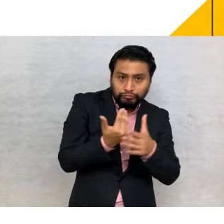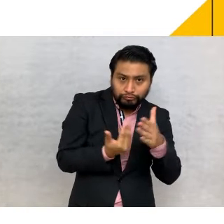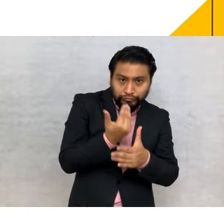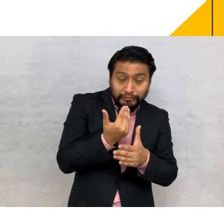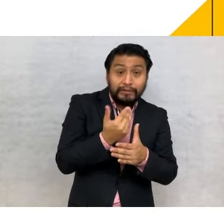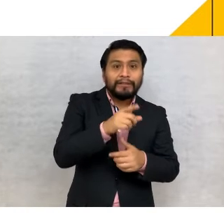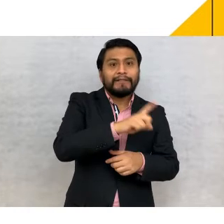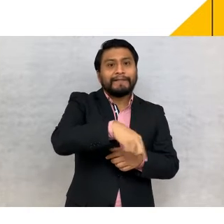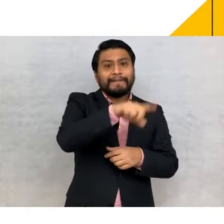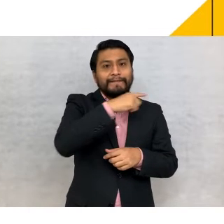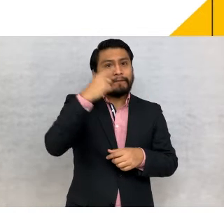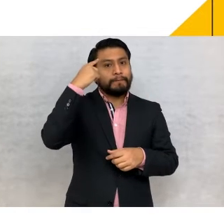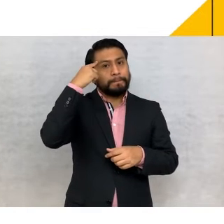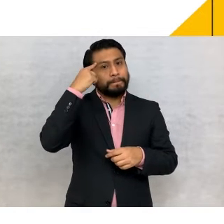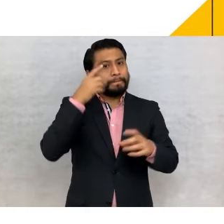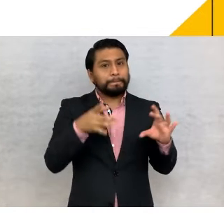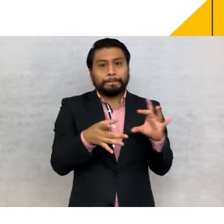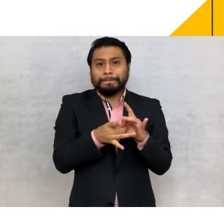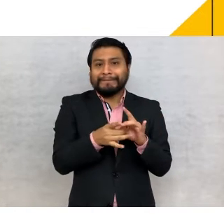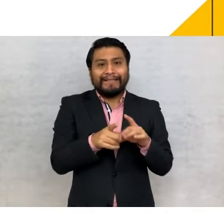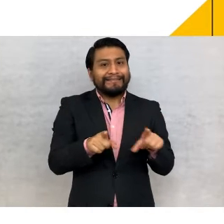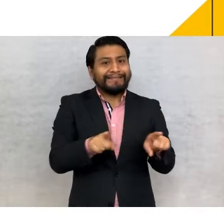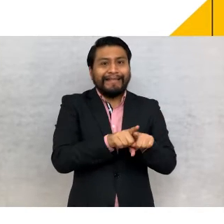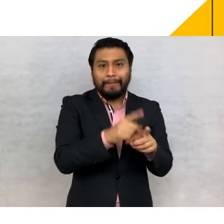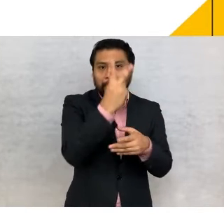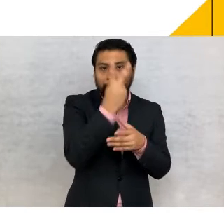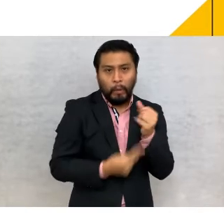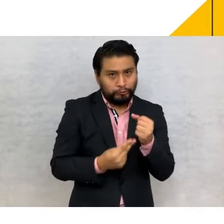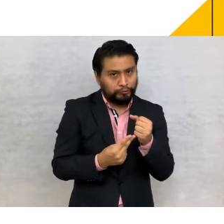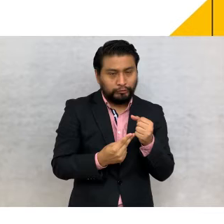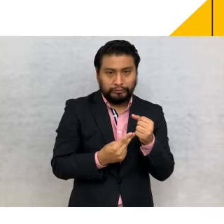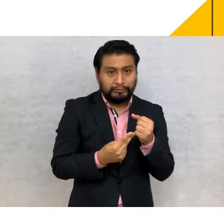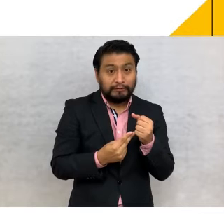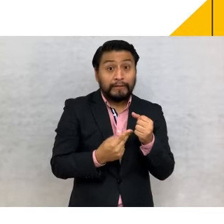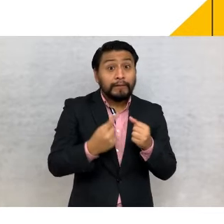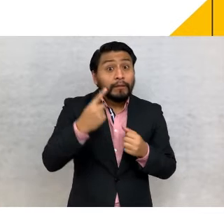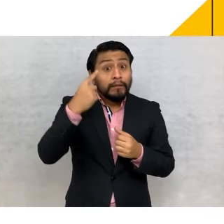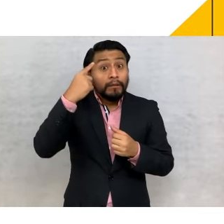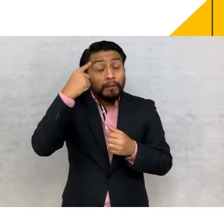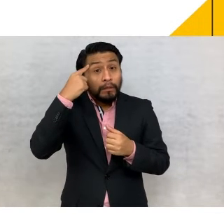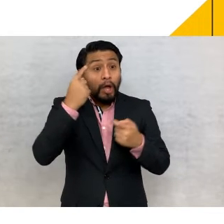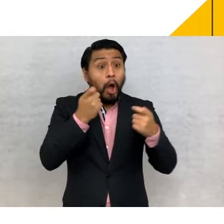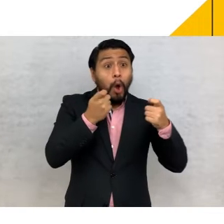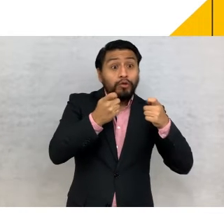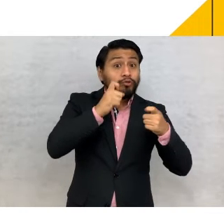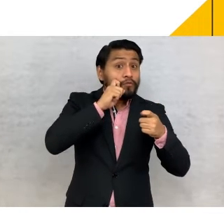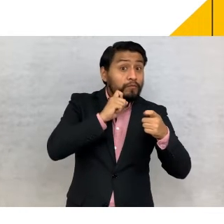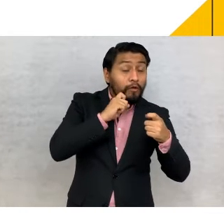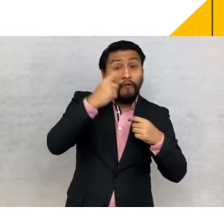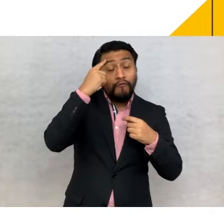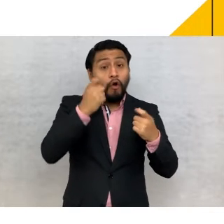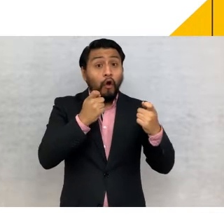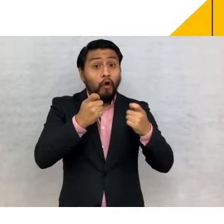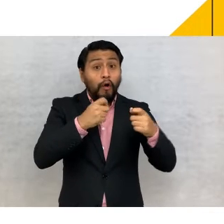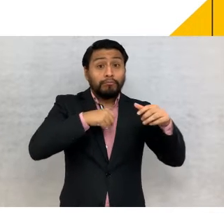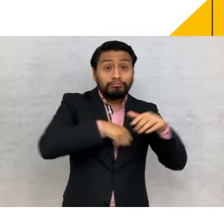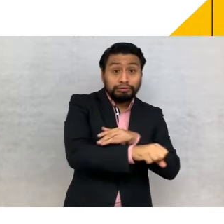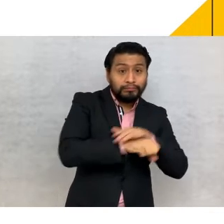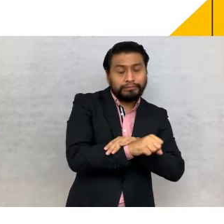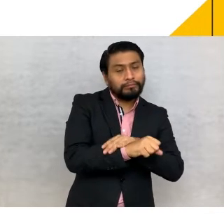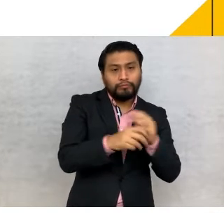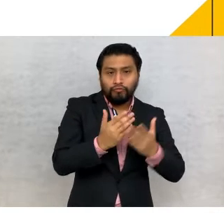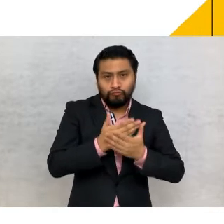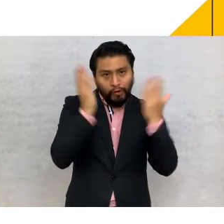been considered as inseparable, and then it was necessary to control sexuality to control procreation. Well, in